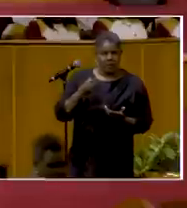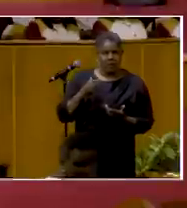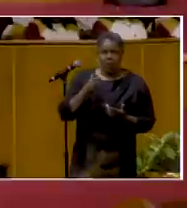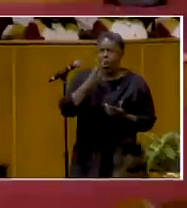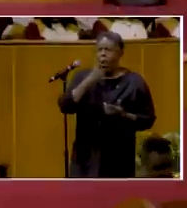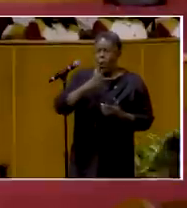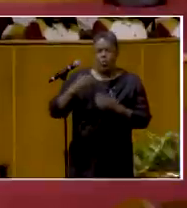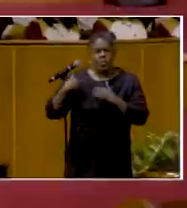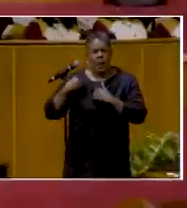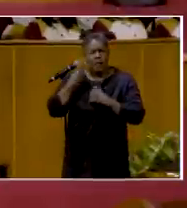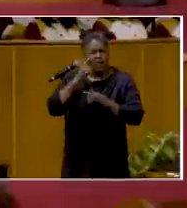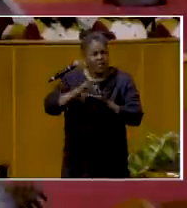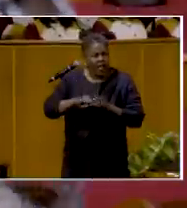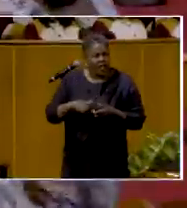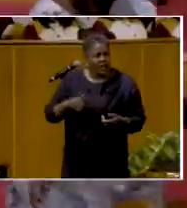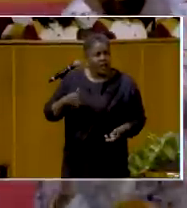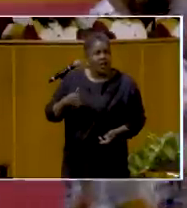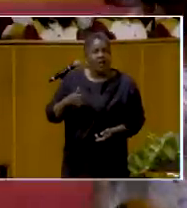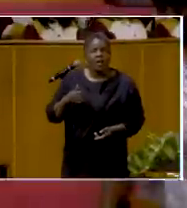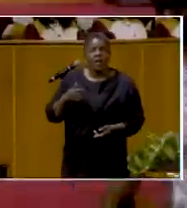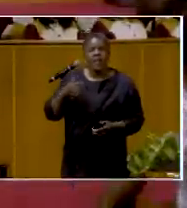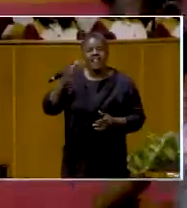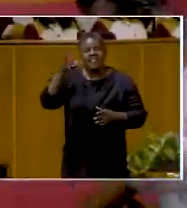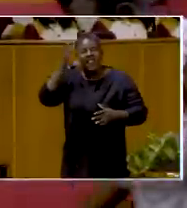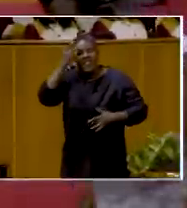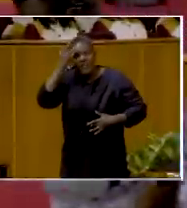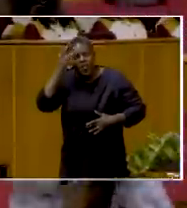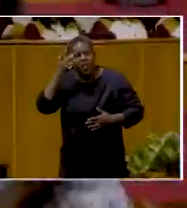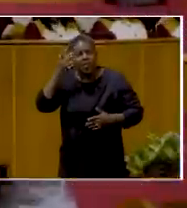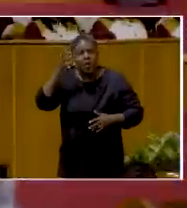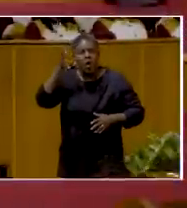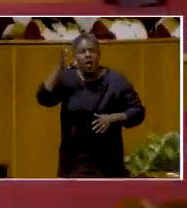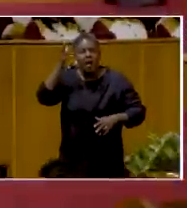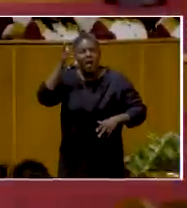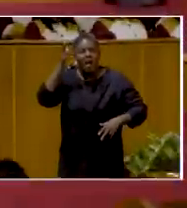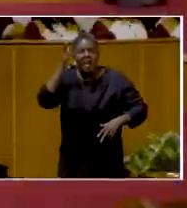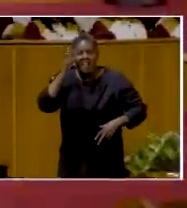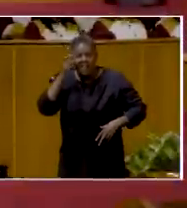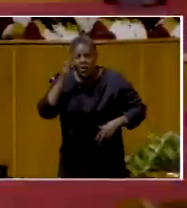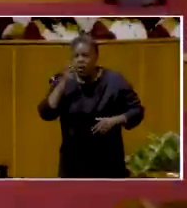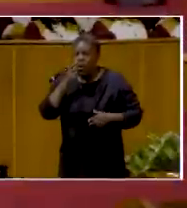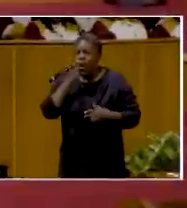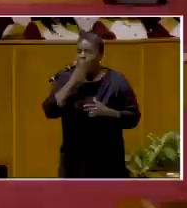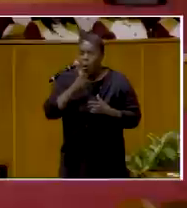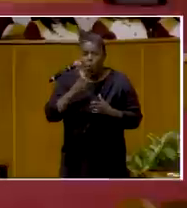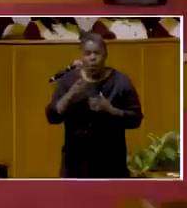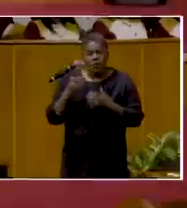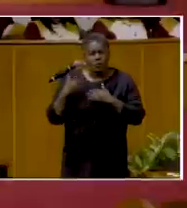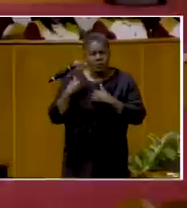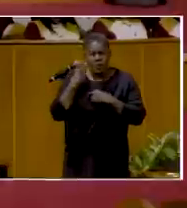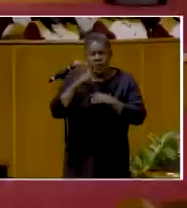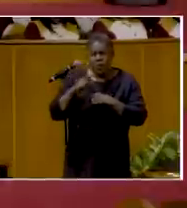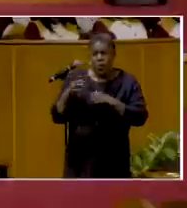Who's responsible for the evil? Who has to give an account for the